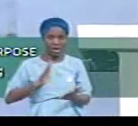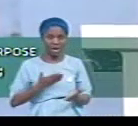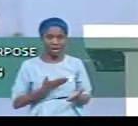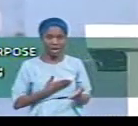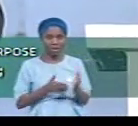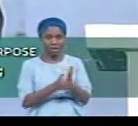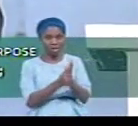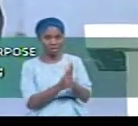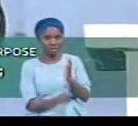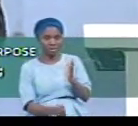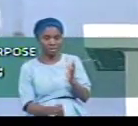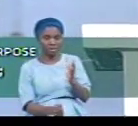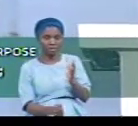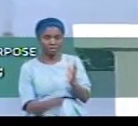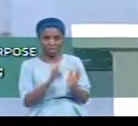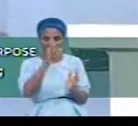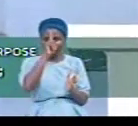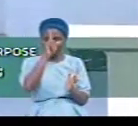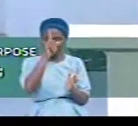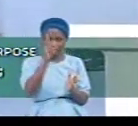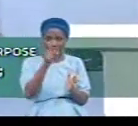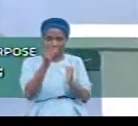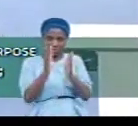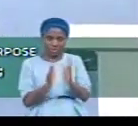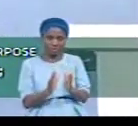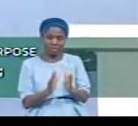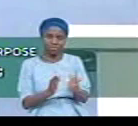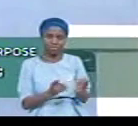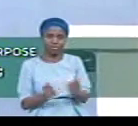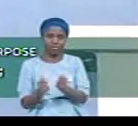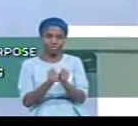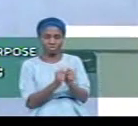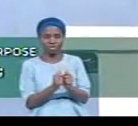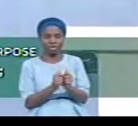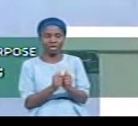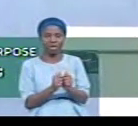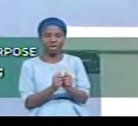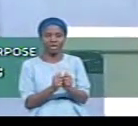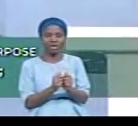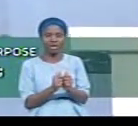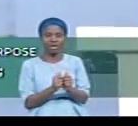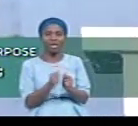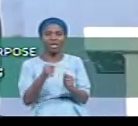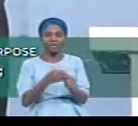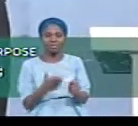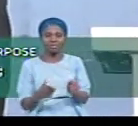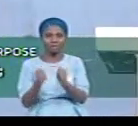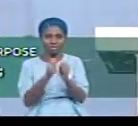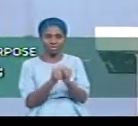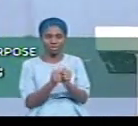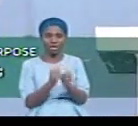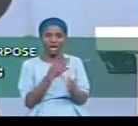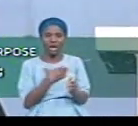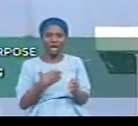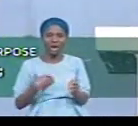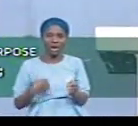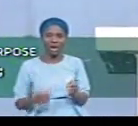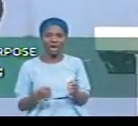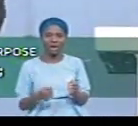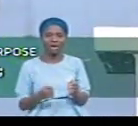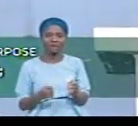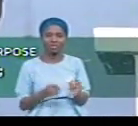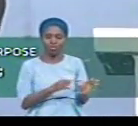our gifts together, and will bring the manpower, everything together, and drive to